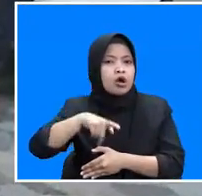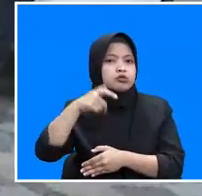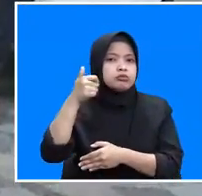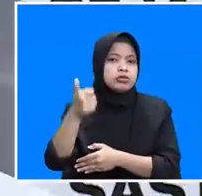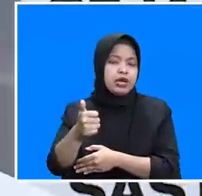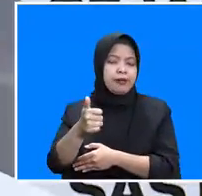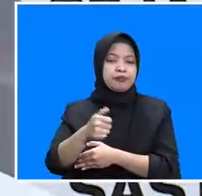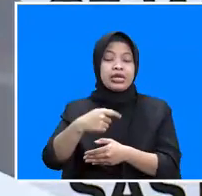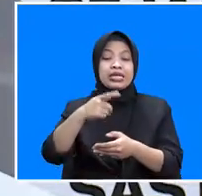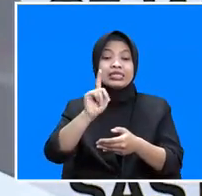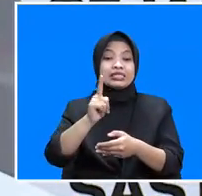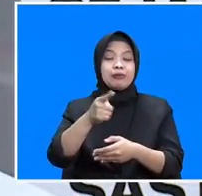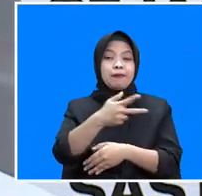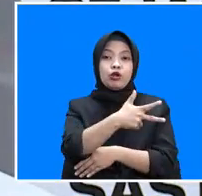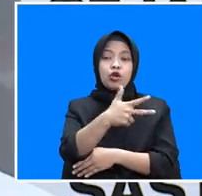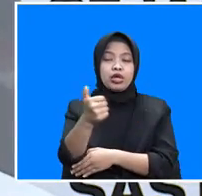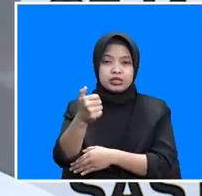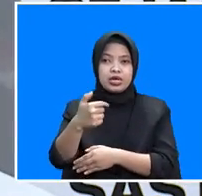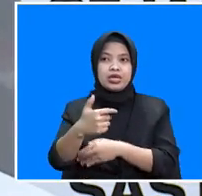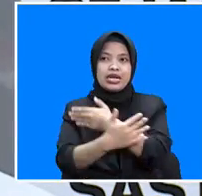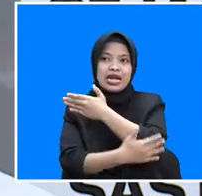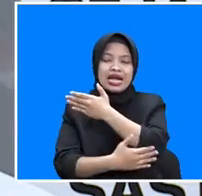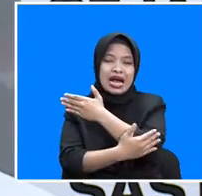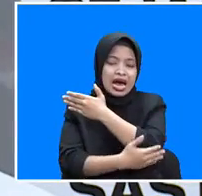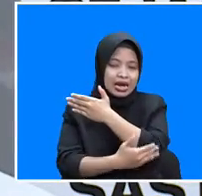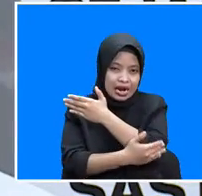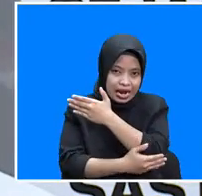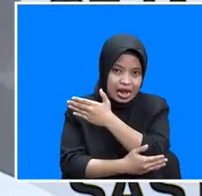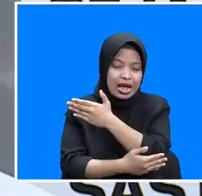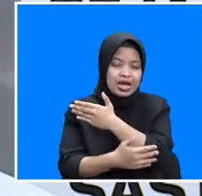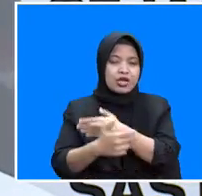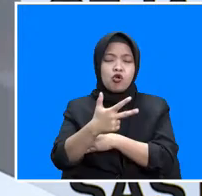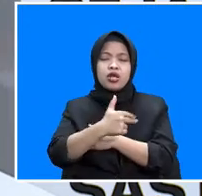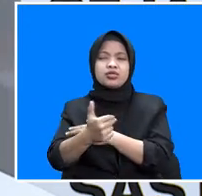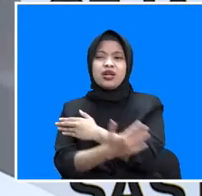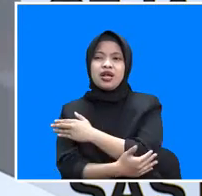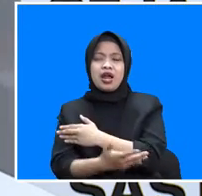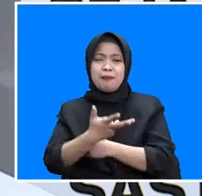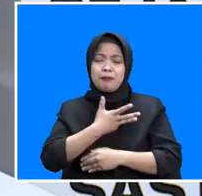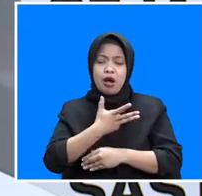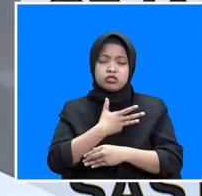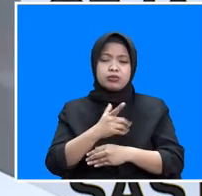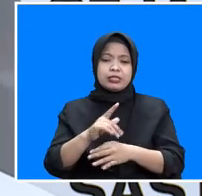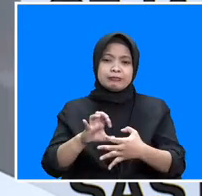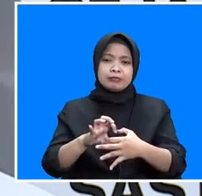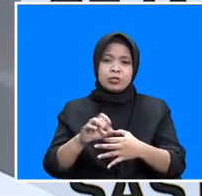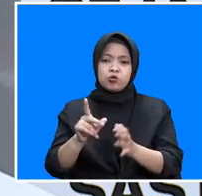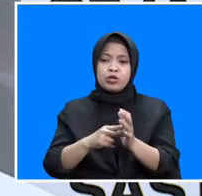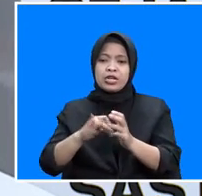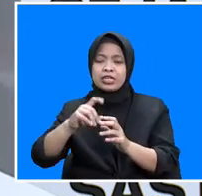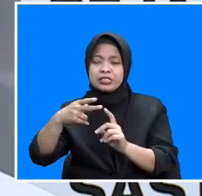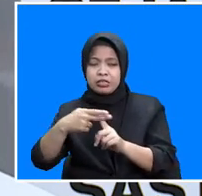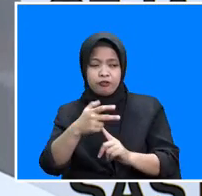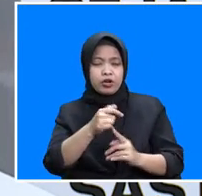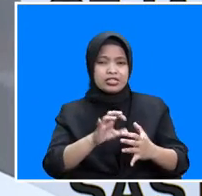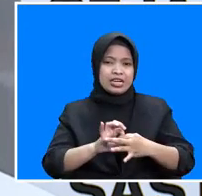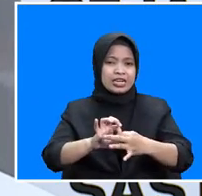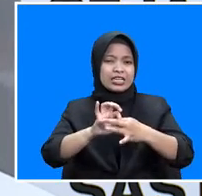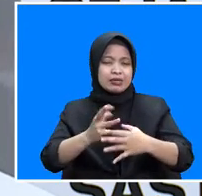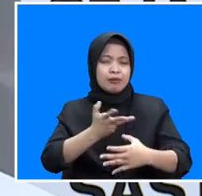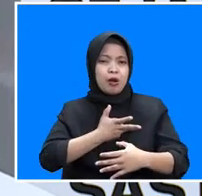on with the ministry, particularly because I think the ministry is really very much focused on trying